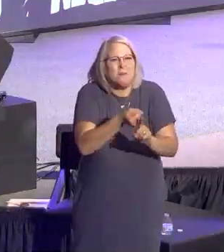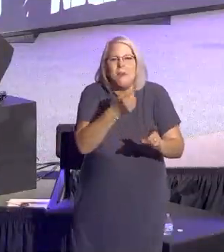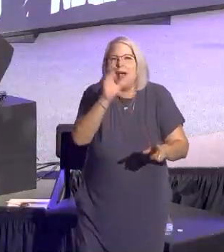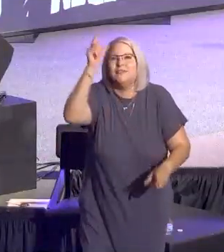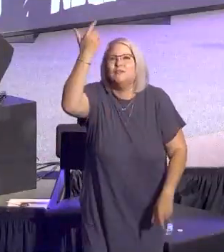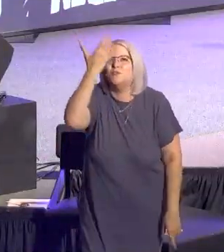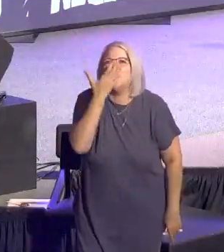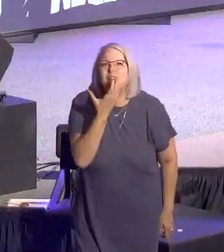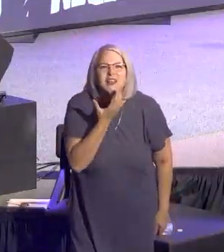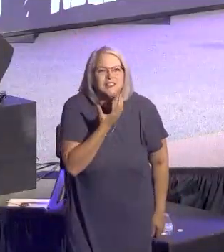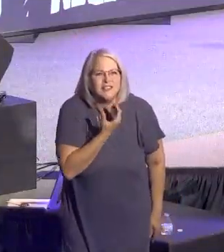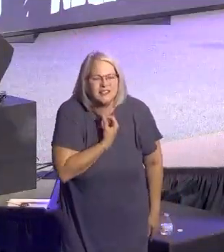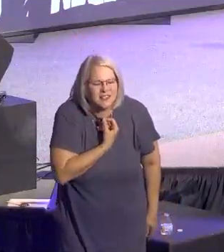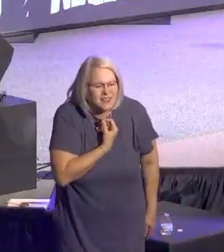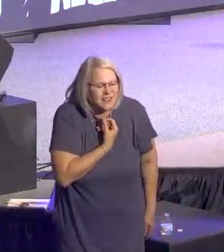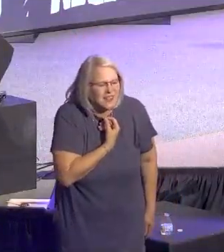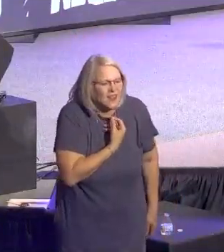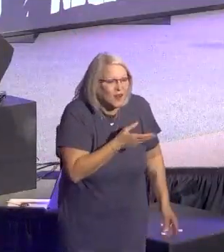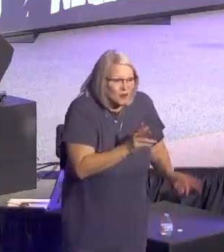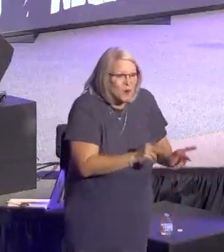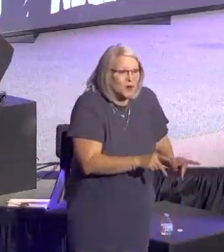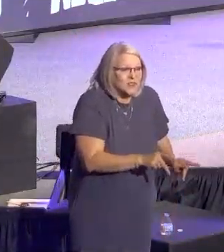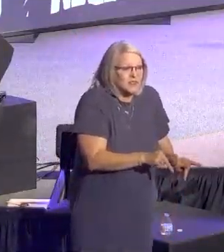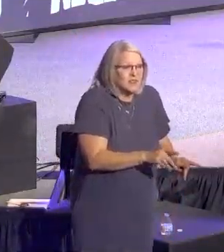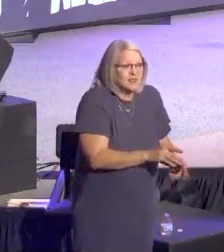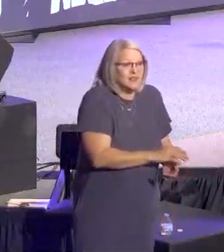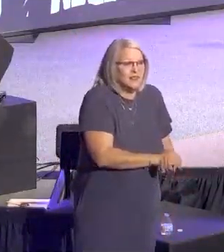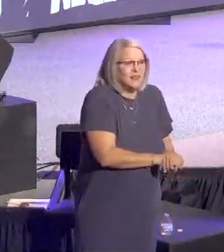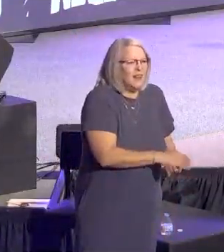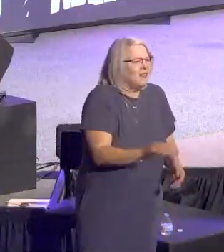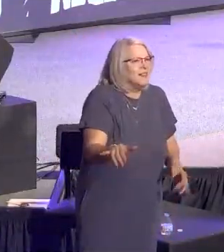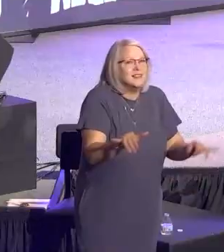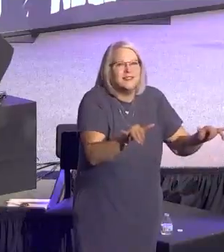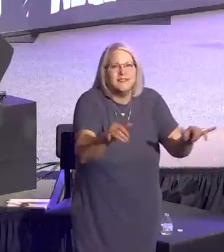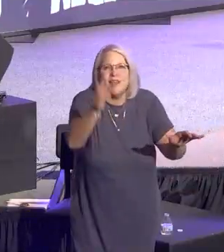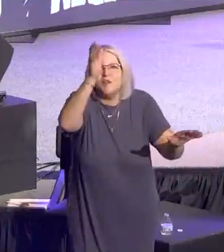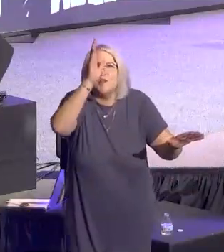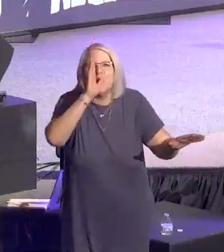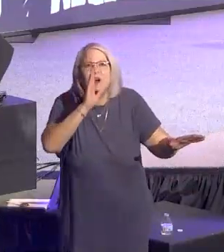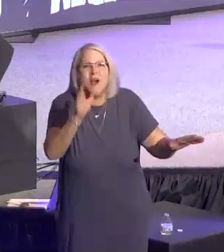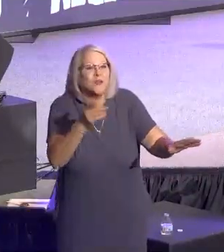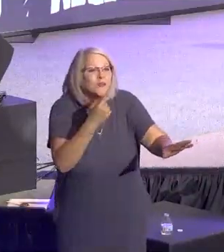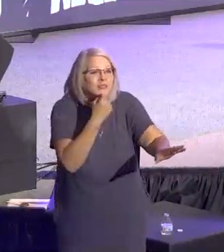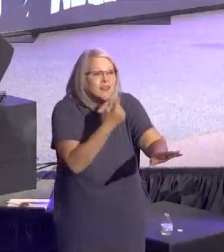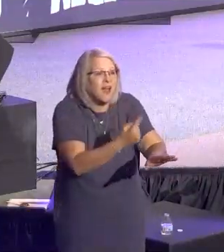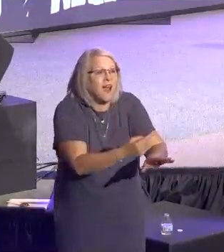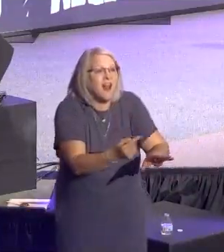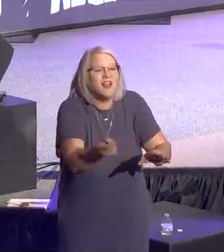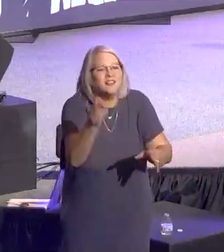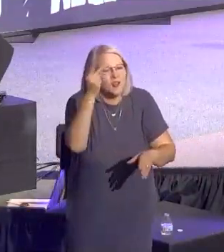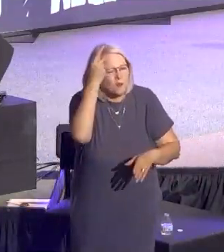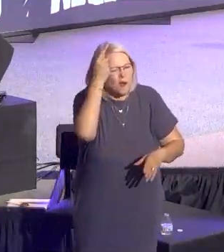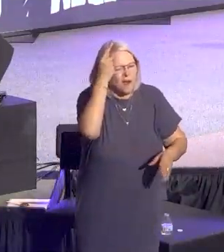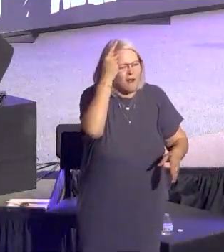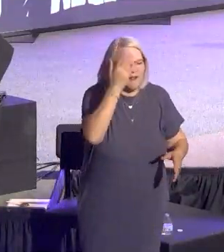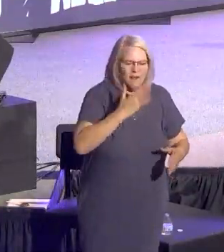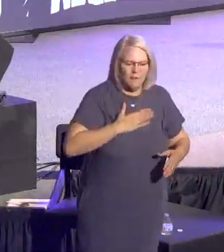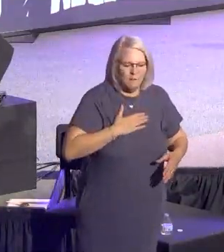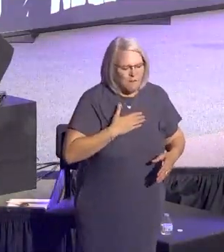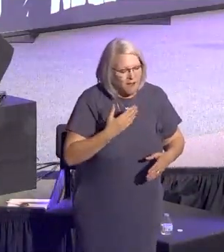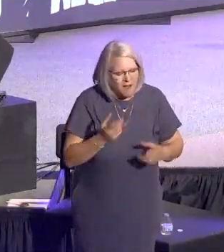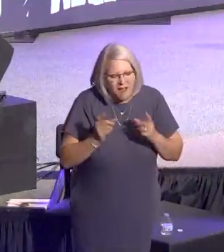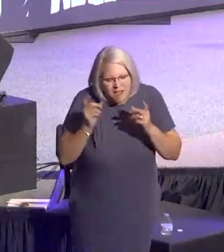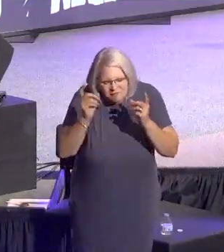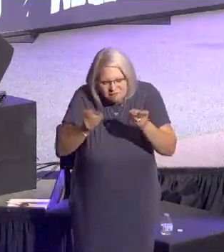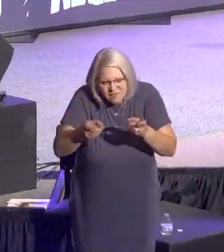grace upon a person. The same God who said to Paul, my grace is